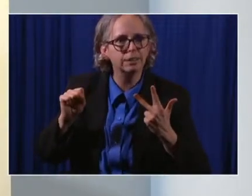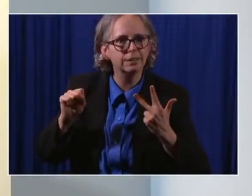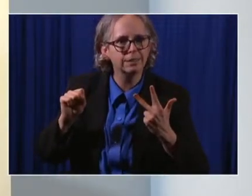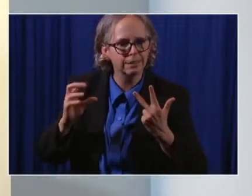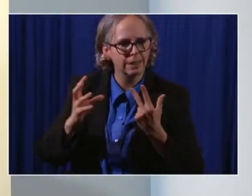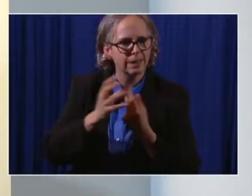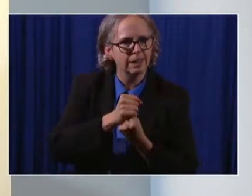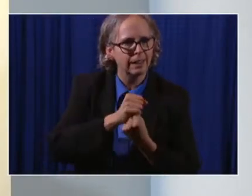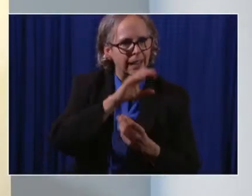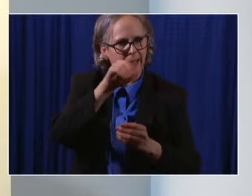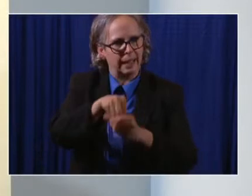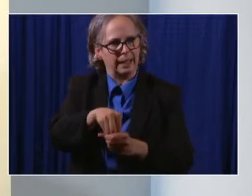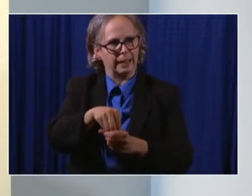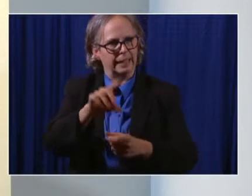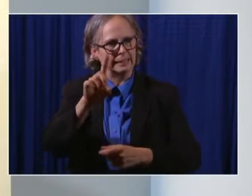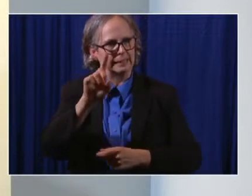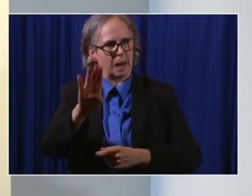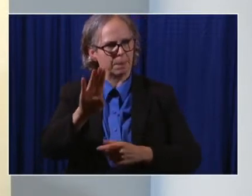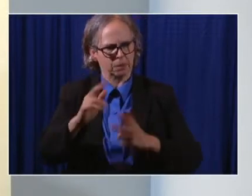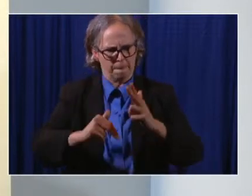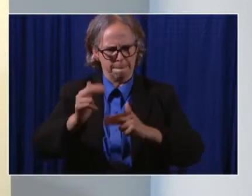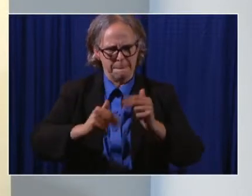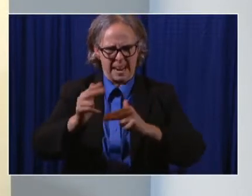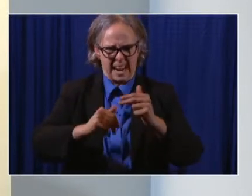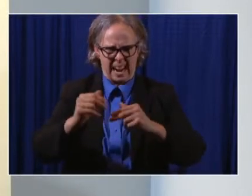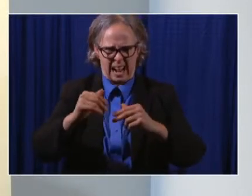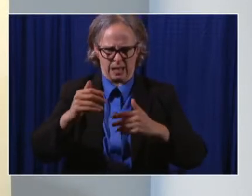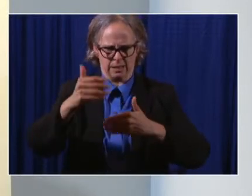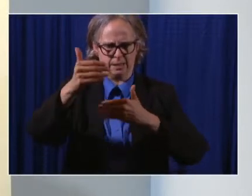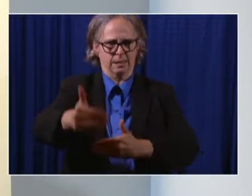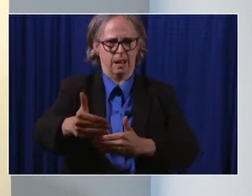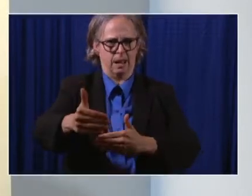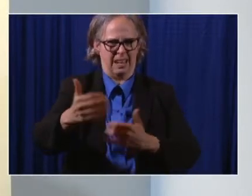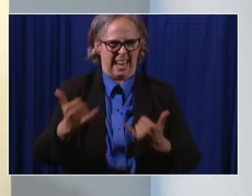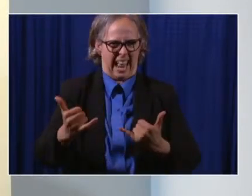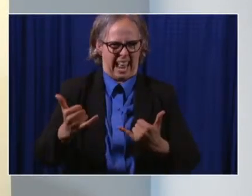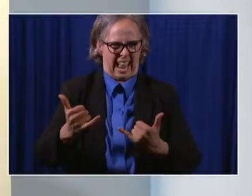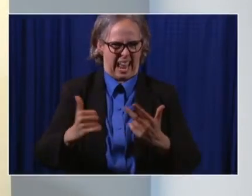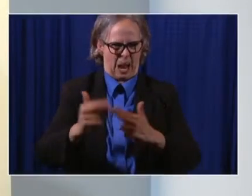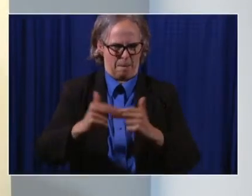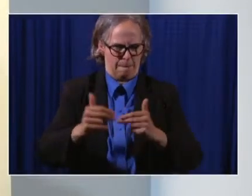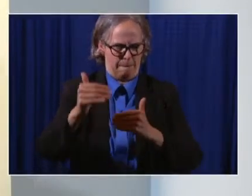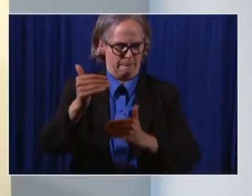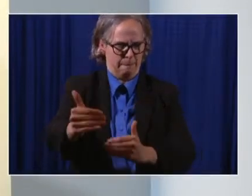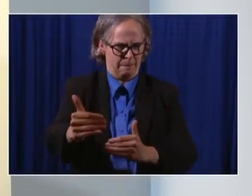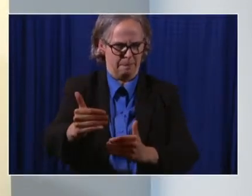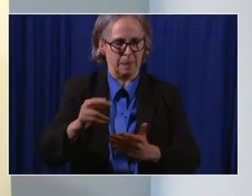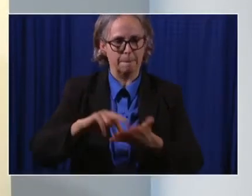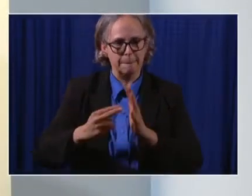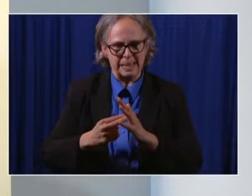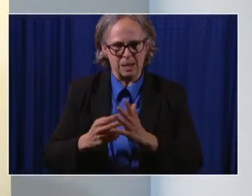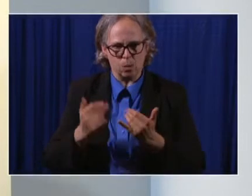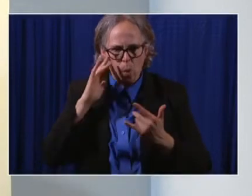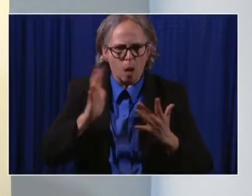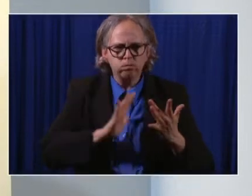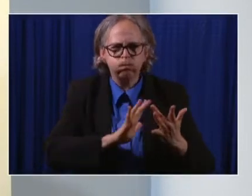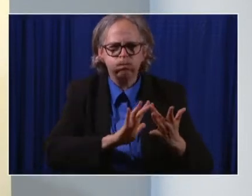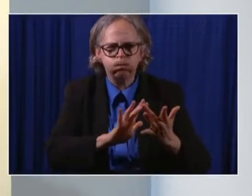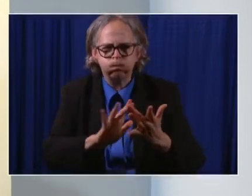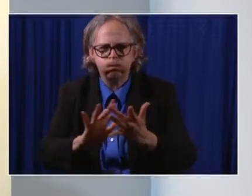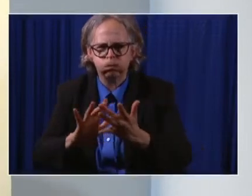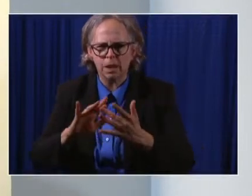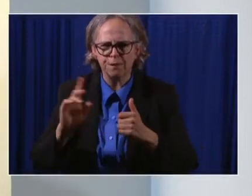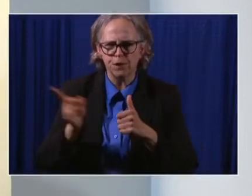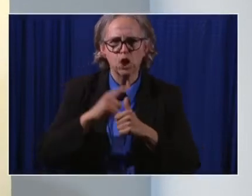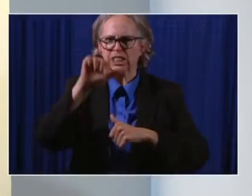the building phase of this project. Our team will begin working with the first counties before the end of the year,